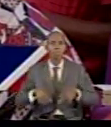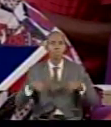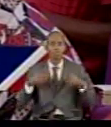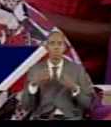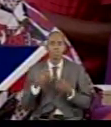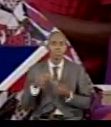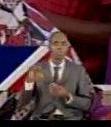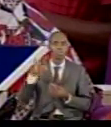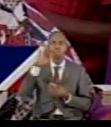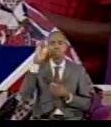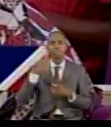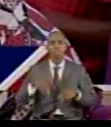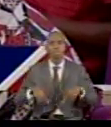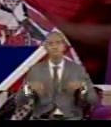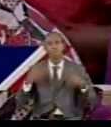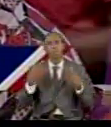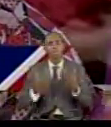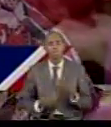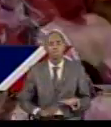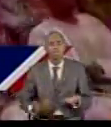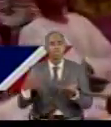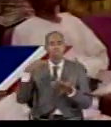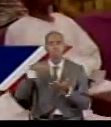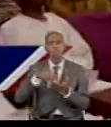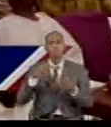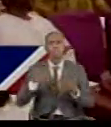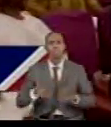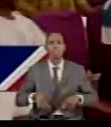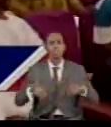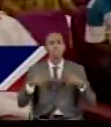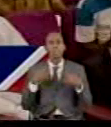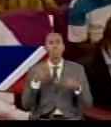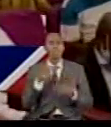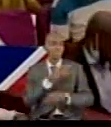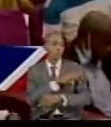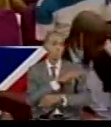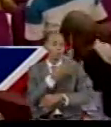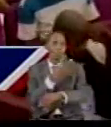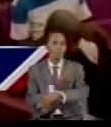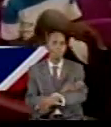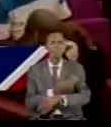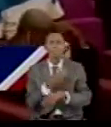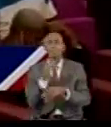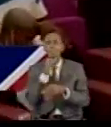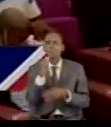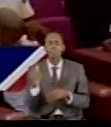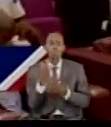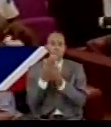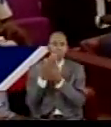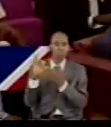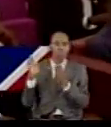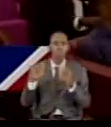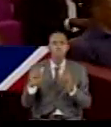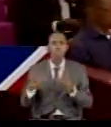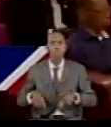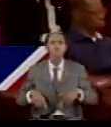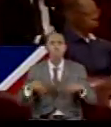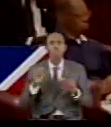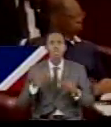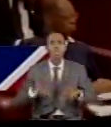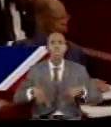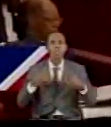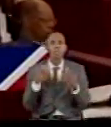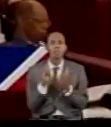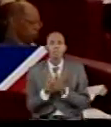spiritual life, resurrection life, a mighty, irresistible life, a life that